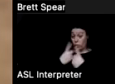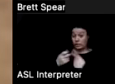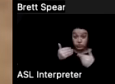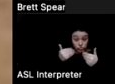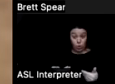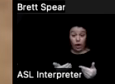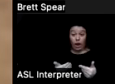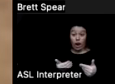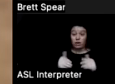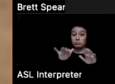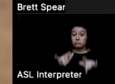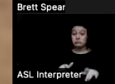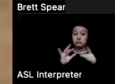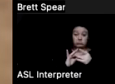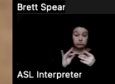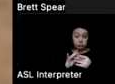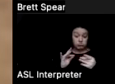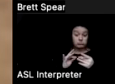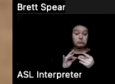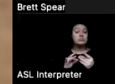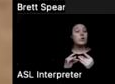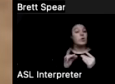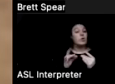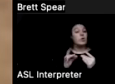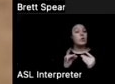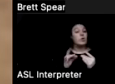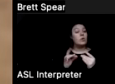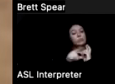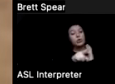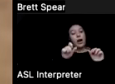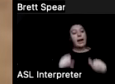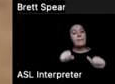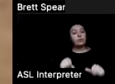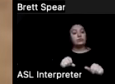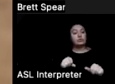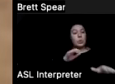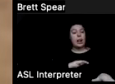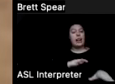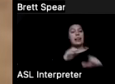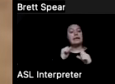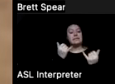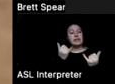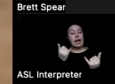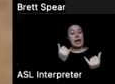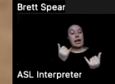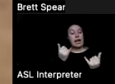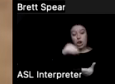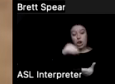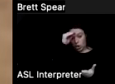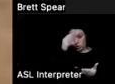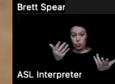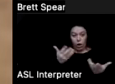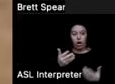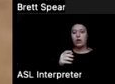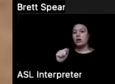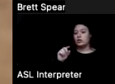hope that you have done is be able to leave this with just a greater awareness of some of the tools that Erica and I have had experience with that we think